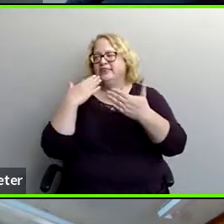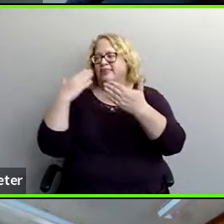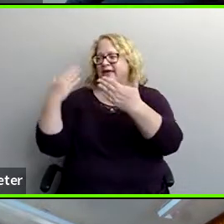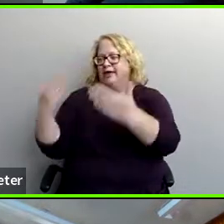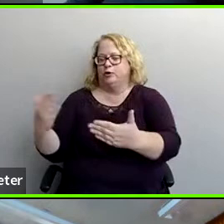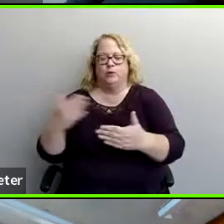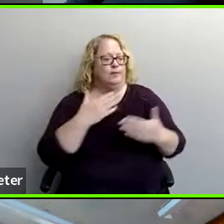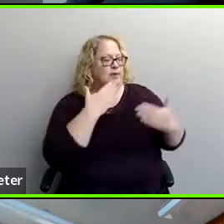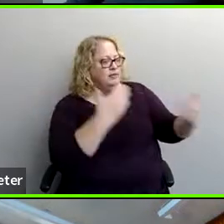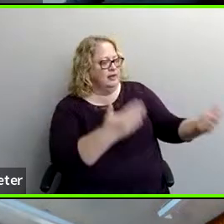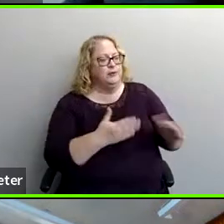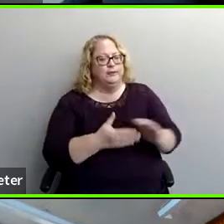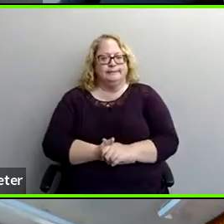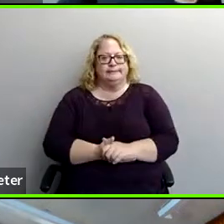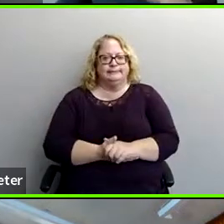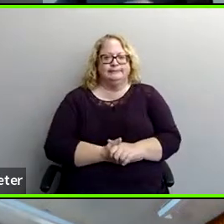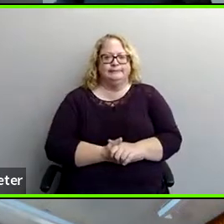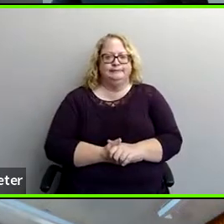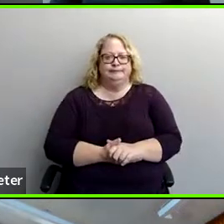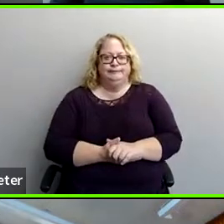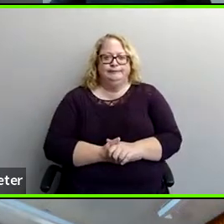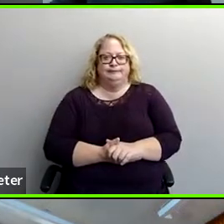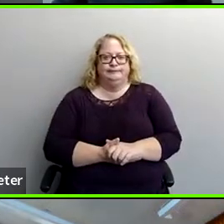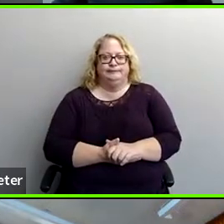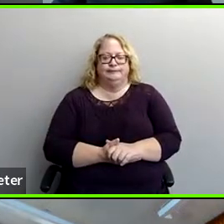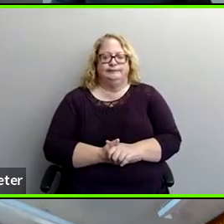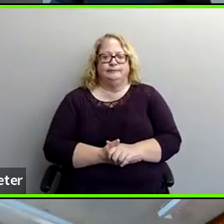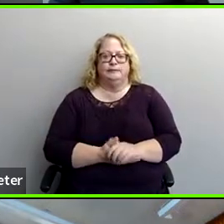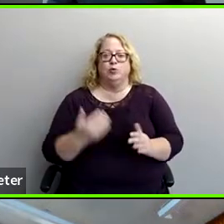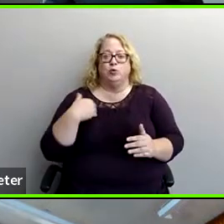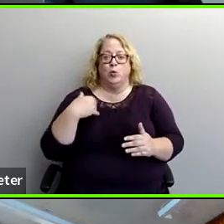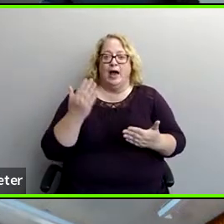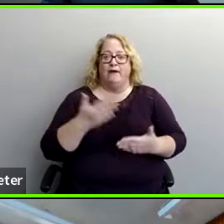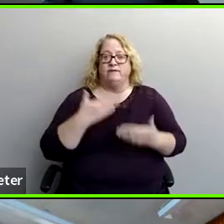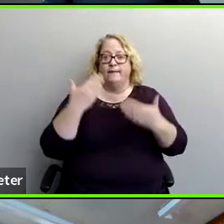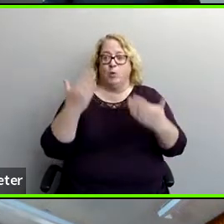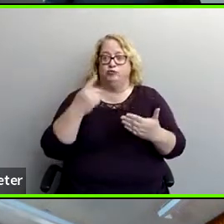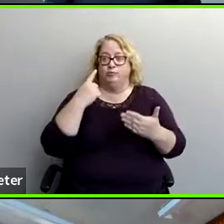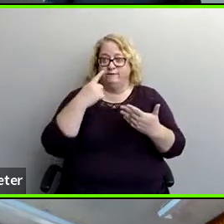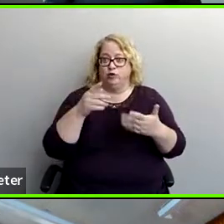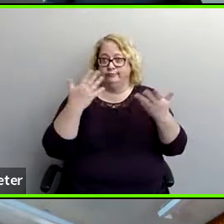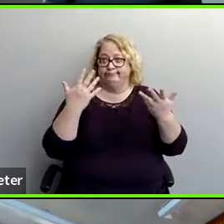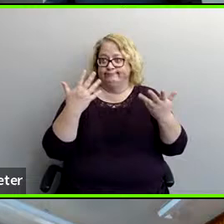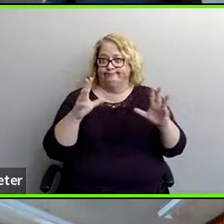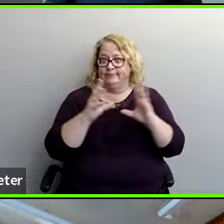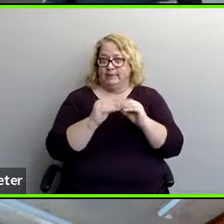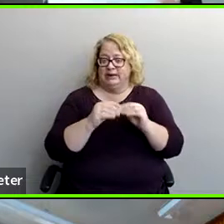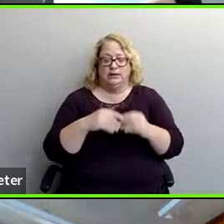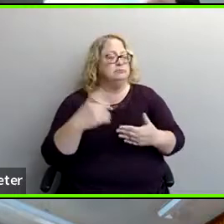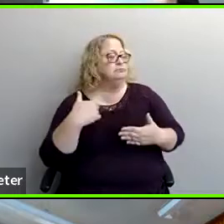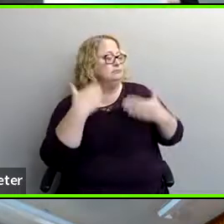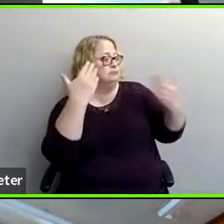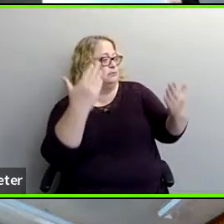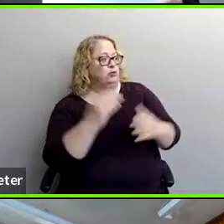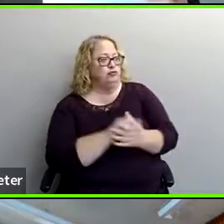Thank you. Thank you. Do I have a motion for adjournment? So moved.